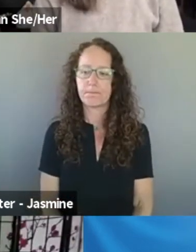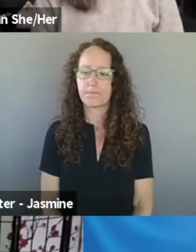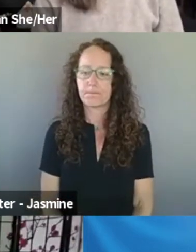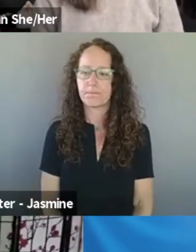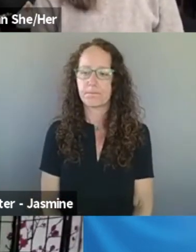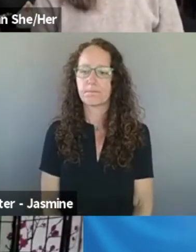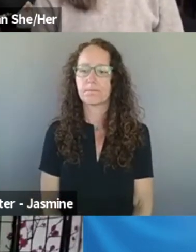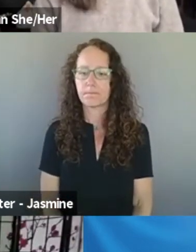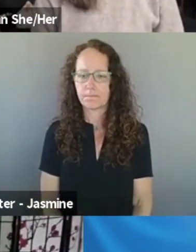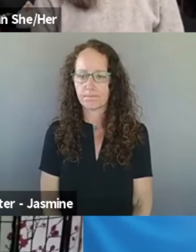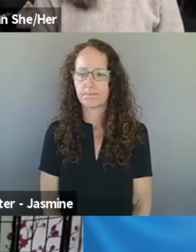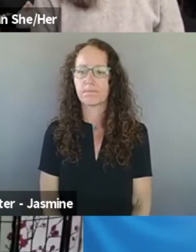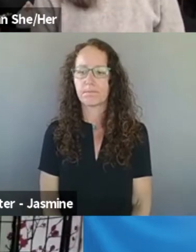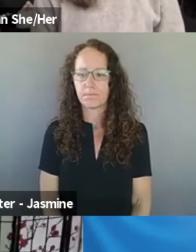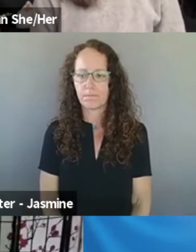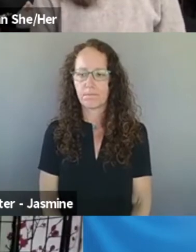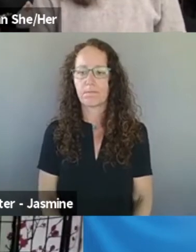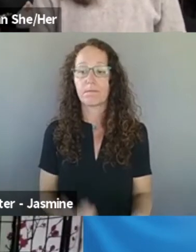Yes.